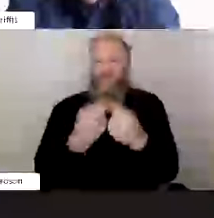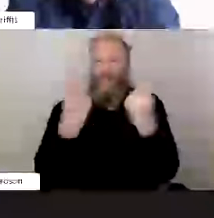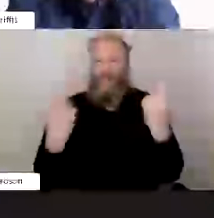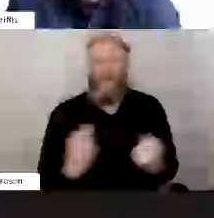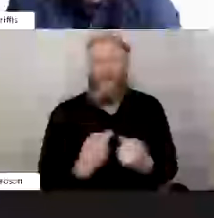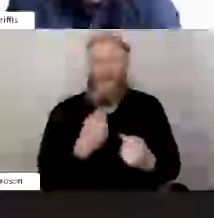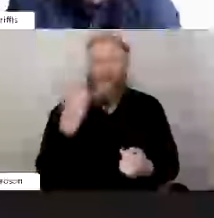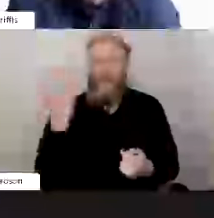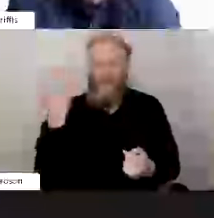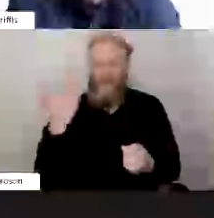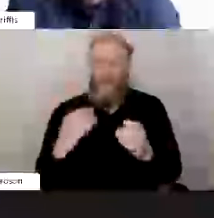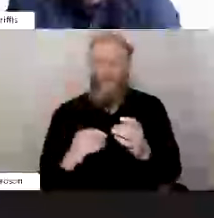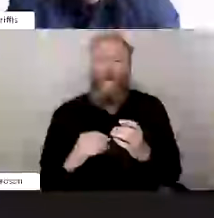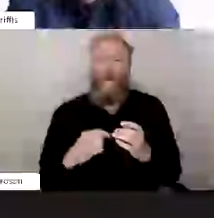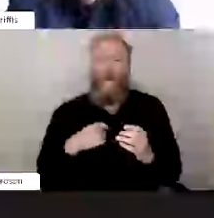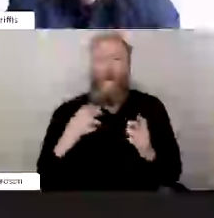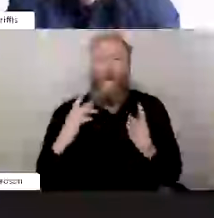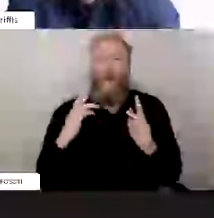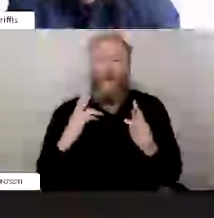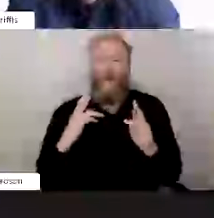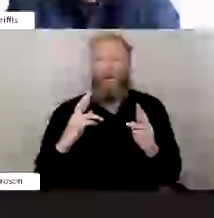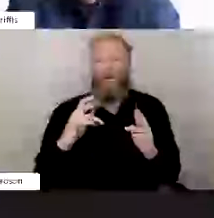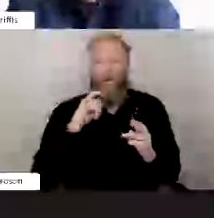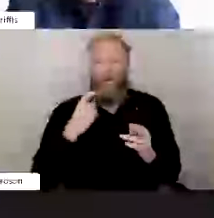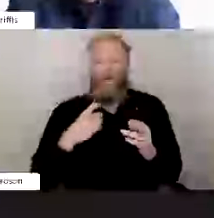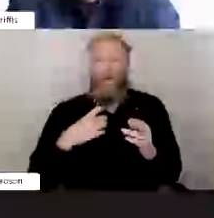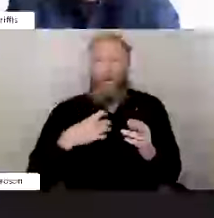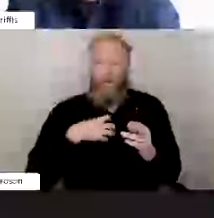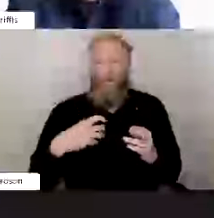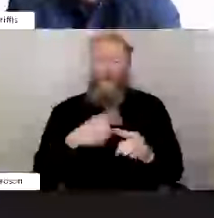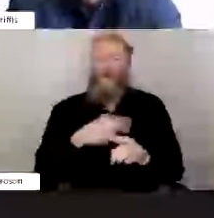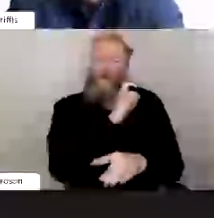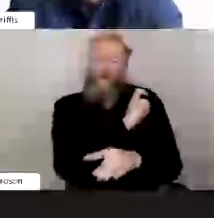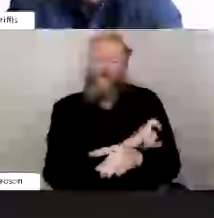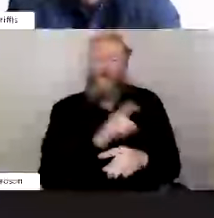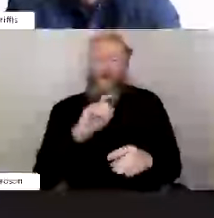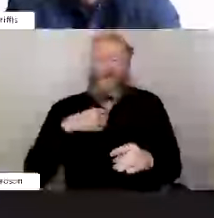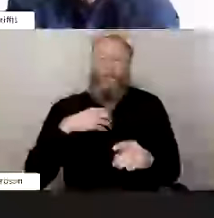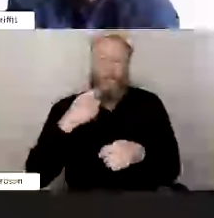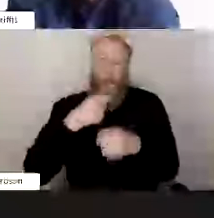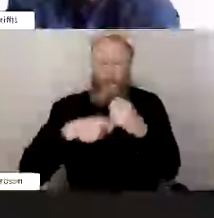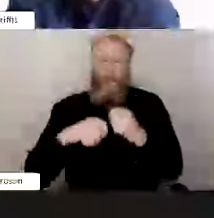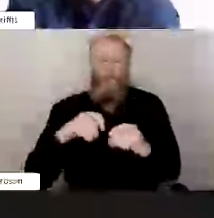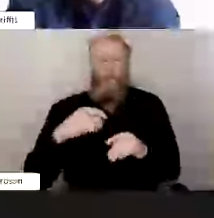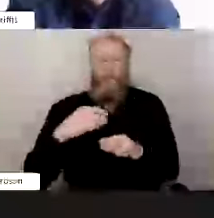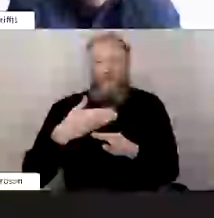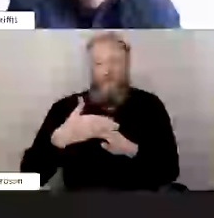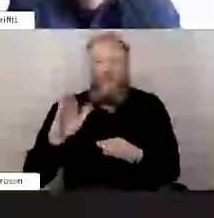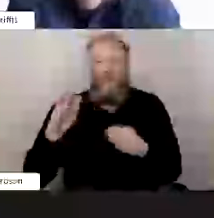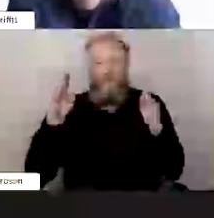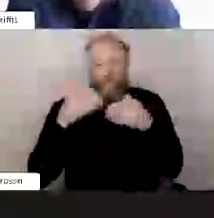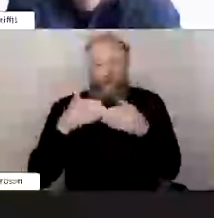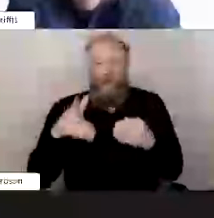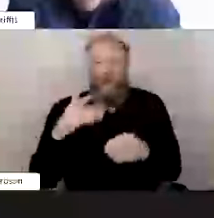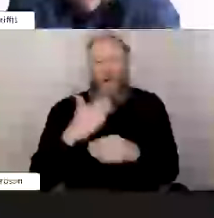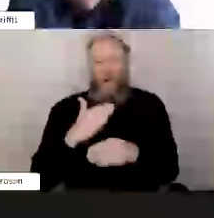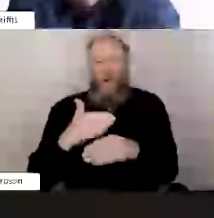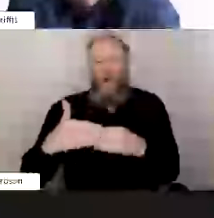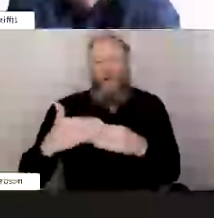we're hopeful and confident, and that needs to be a key focus for our work going forward. After all, that's the